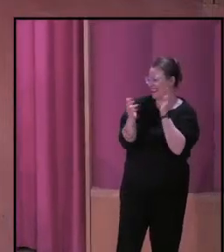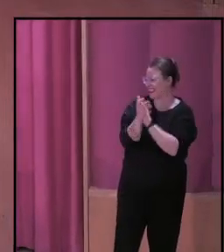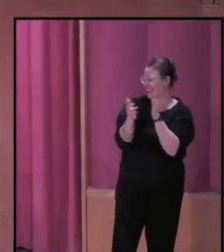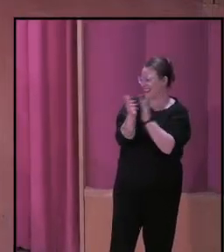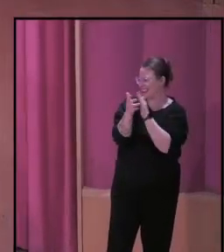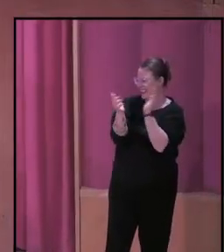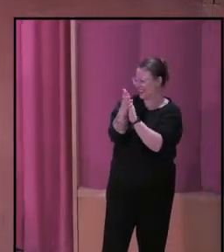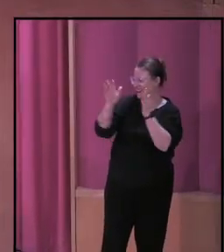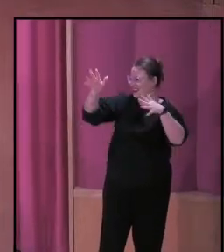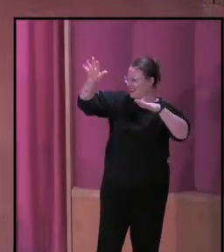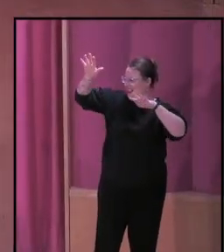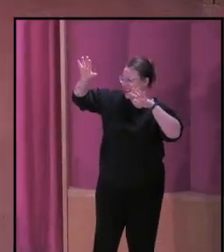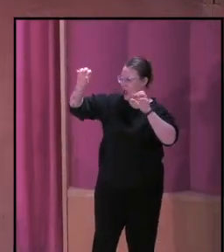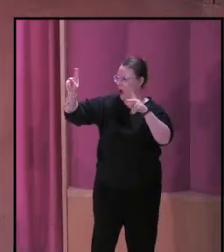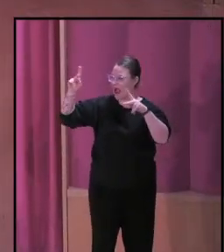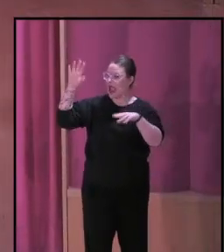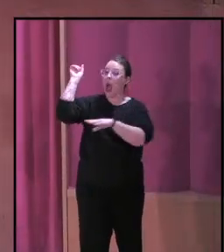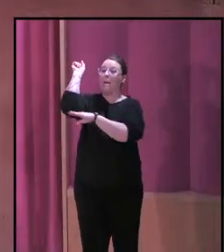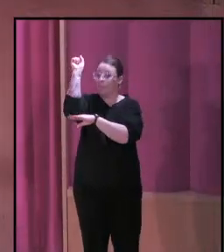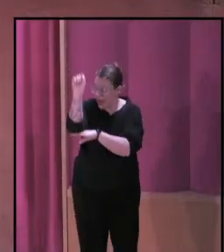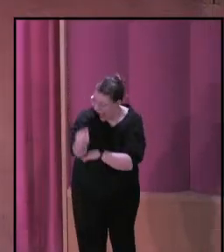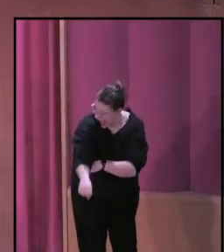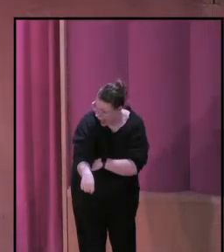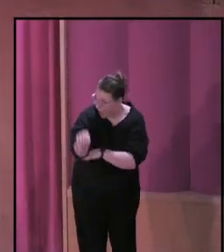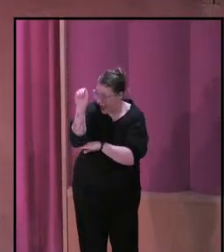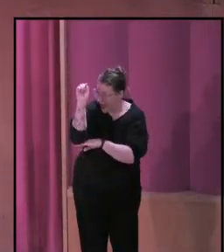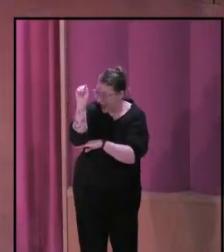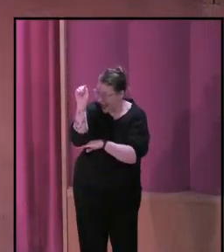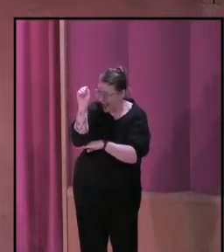Okay, Aria, take a bow.